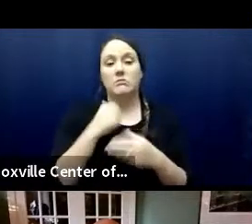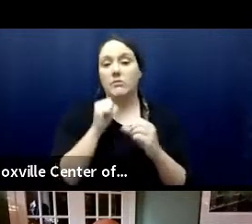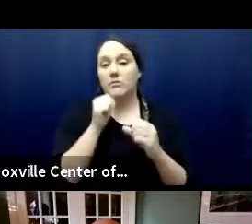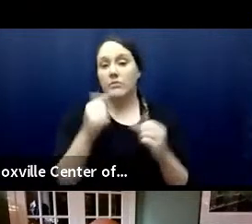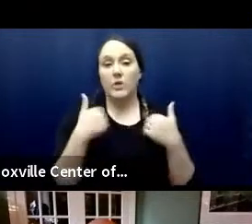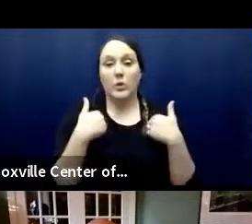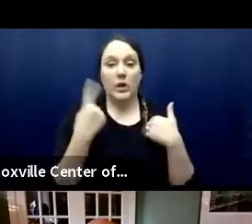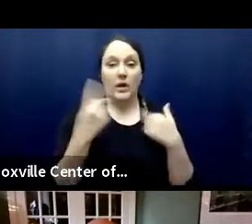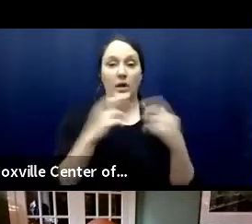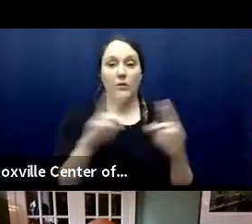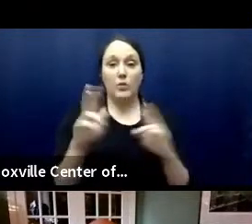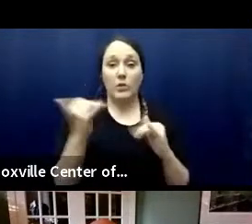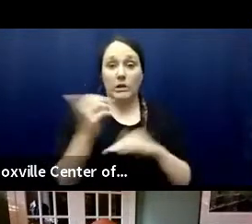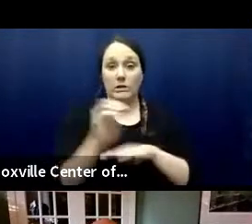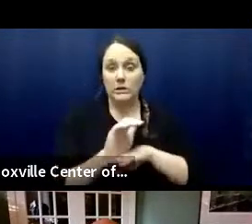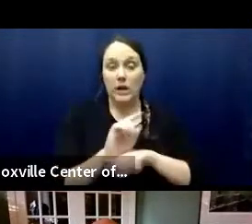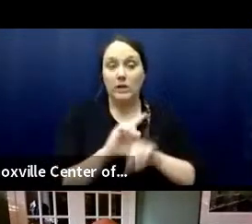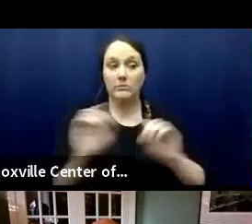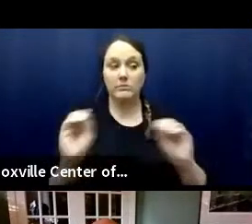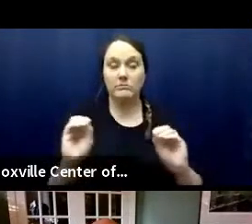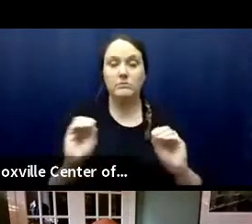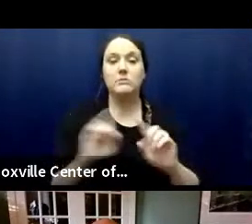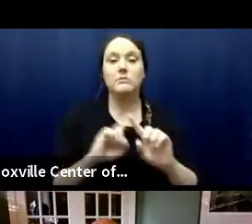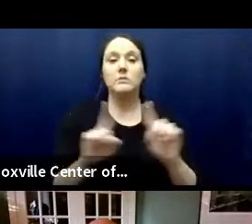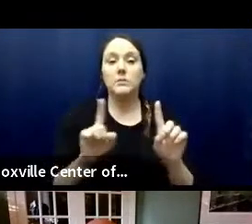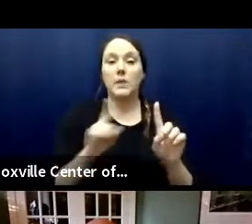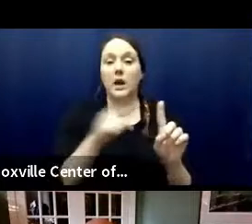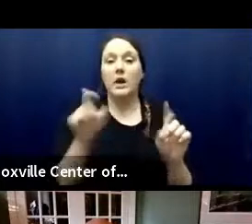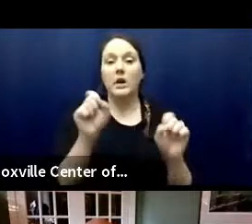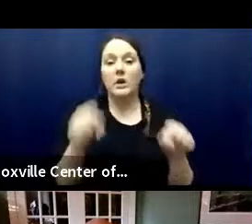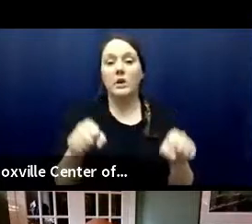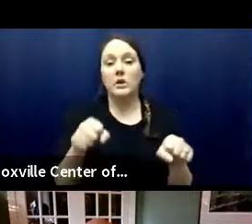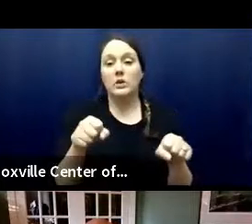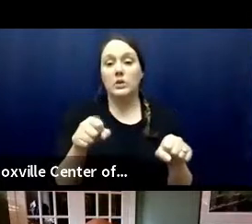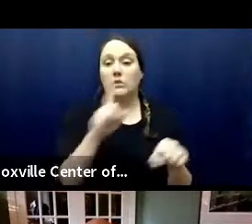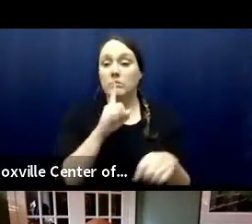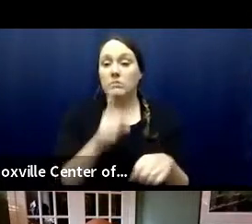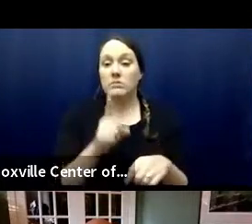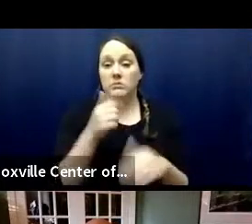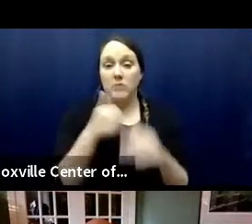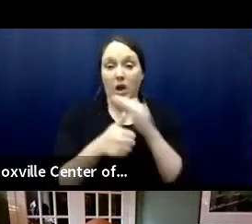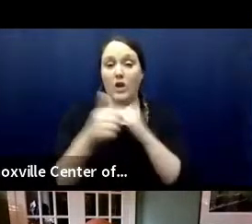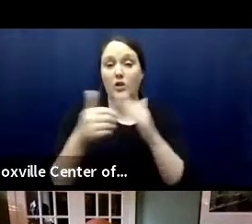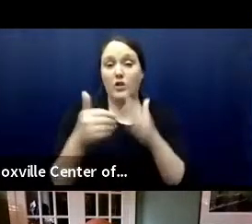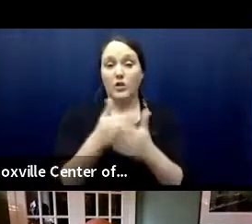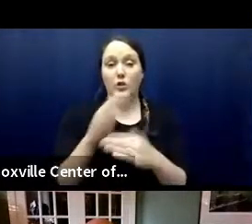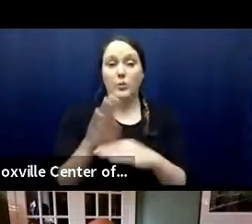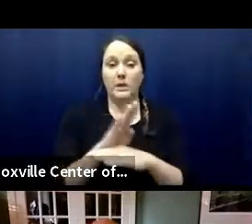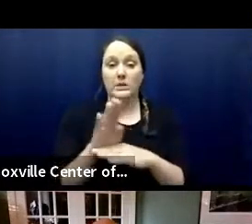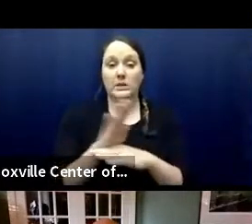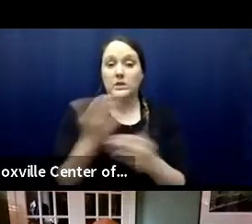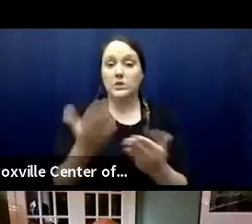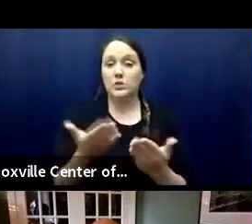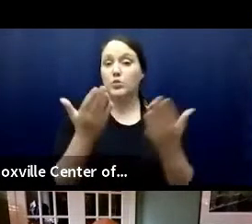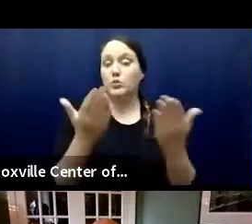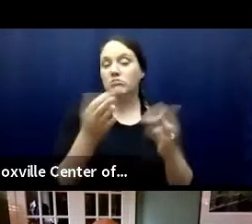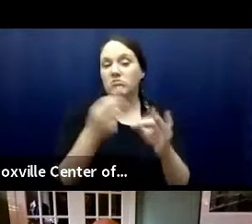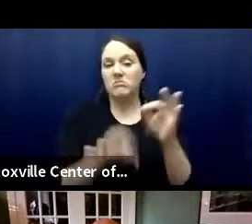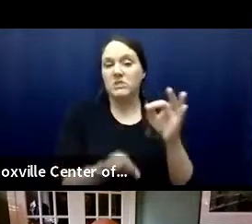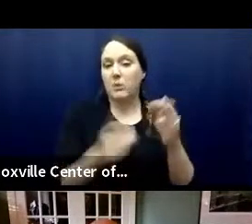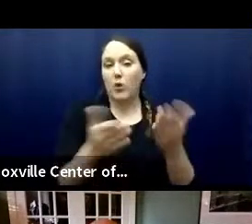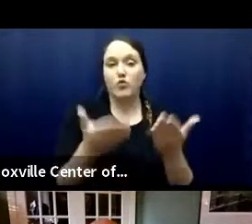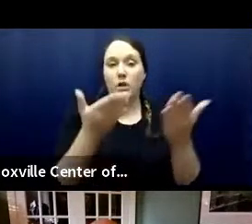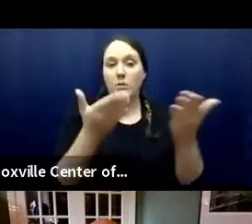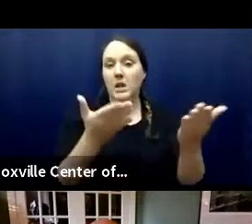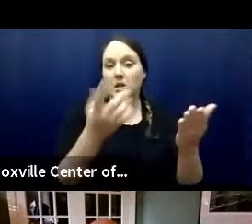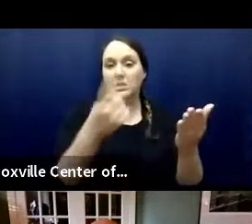ready for you tonight, but you can certainly, under new business tonight, simply recommend that people do